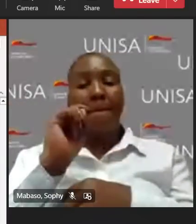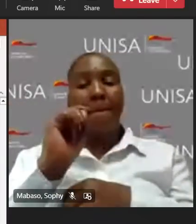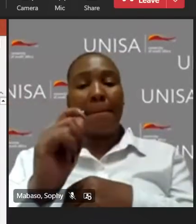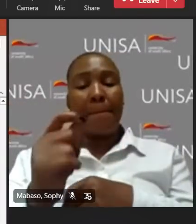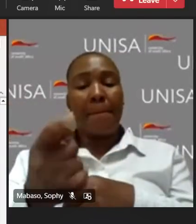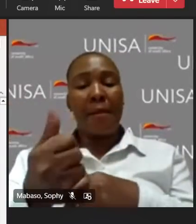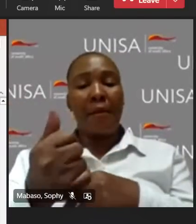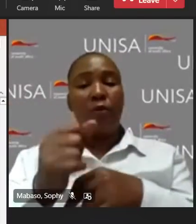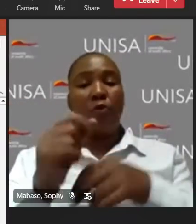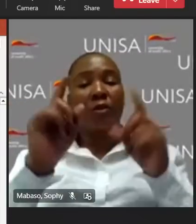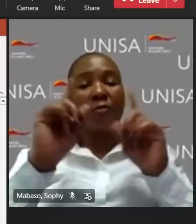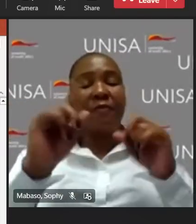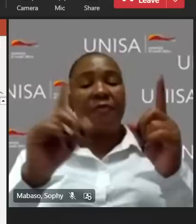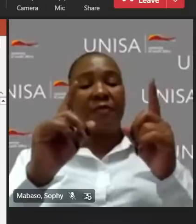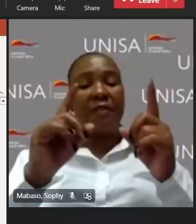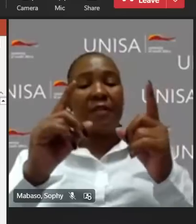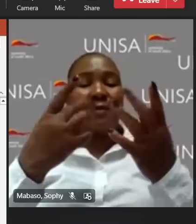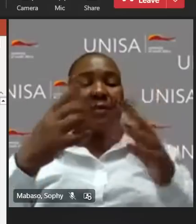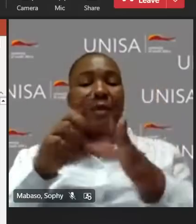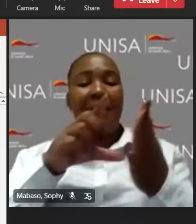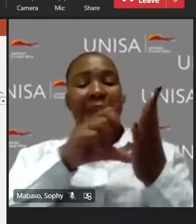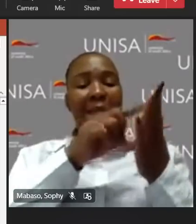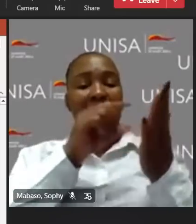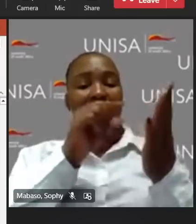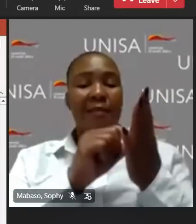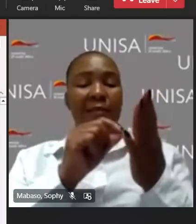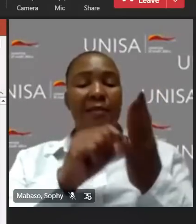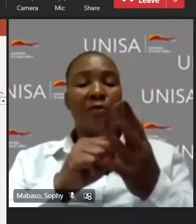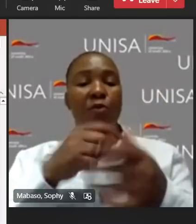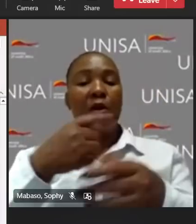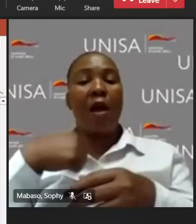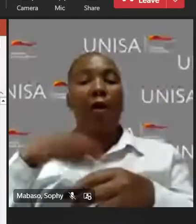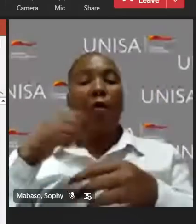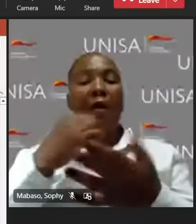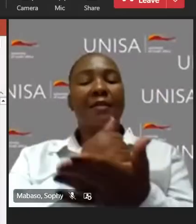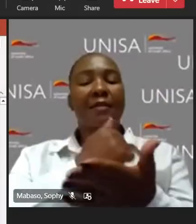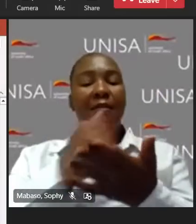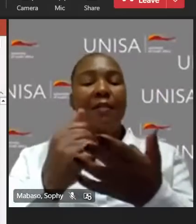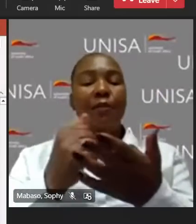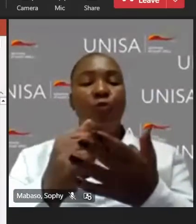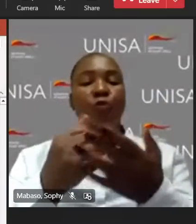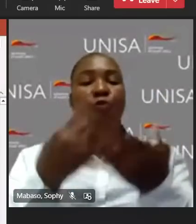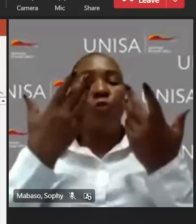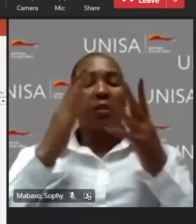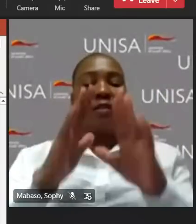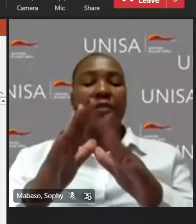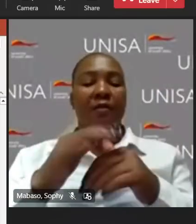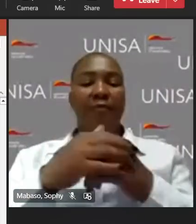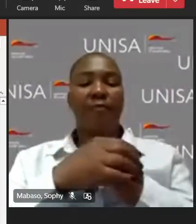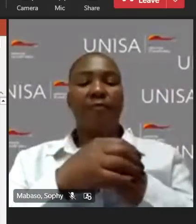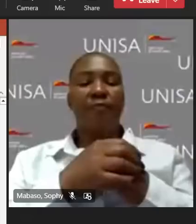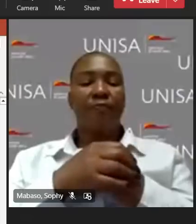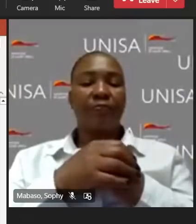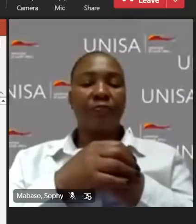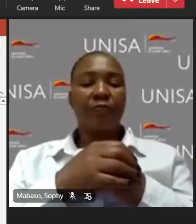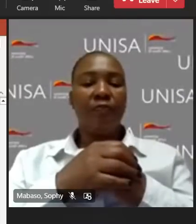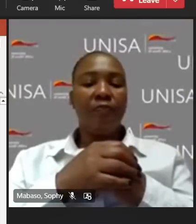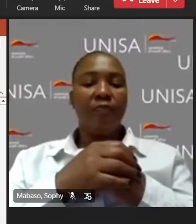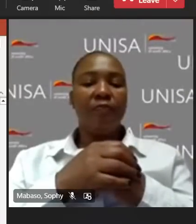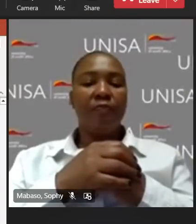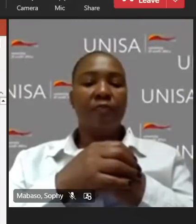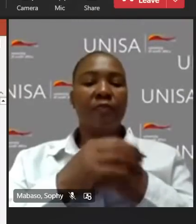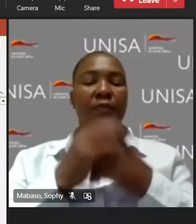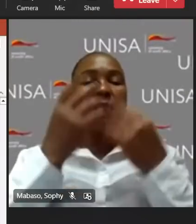by our registered students. So we have what you call account flags. So account flags,